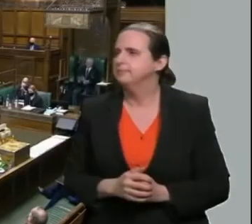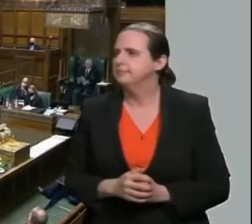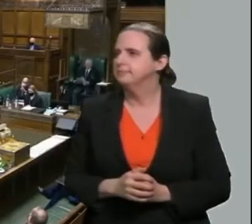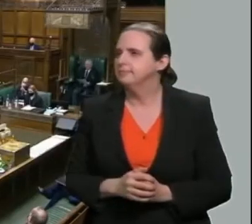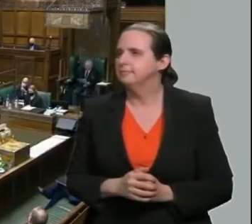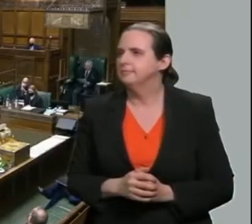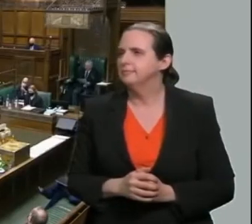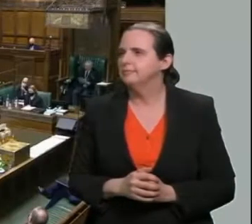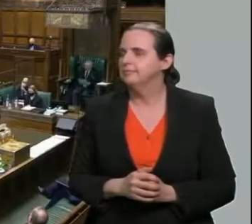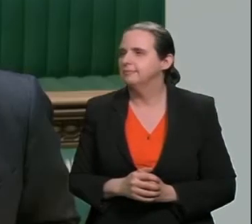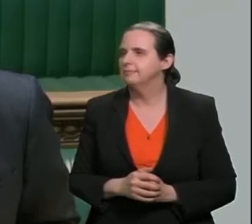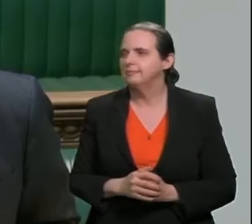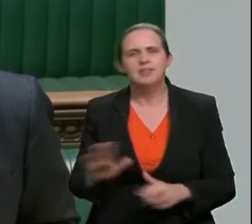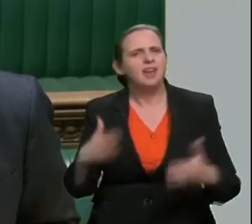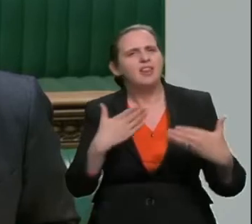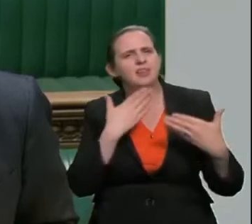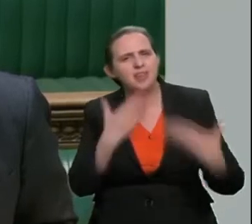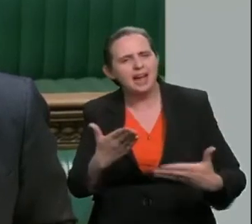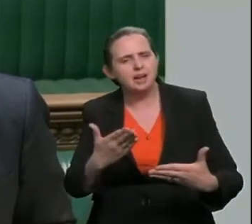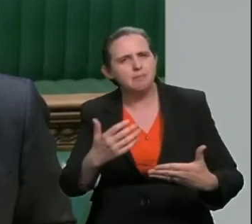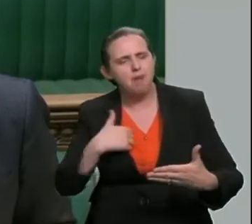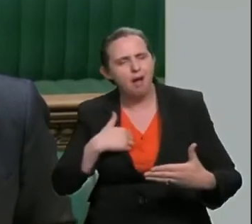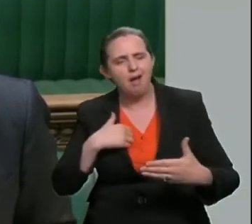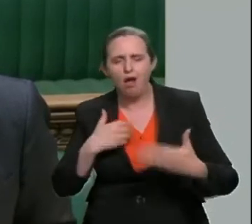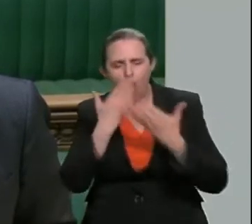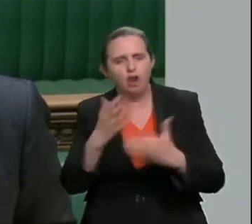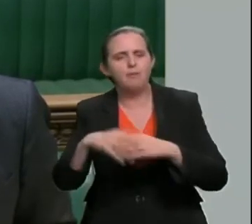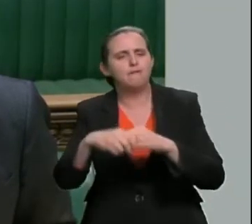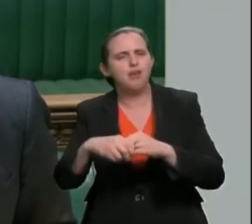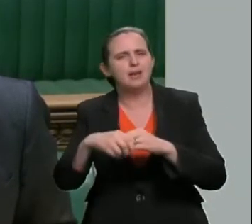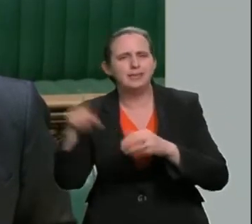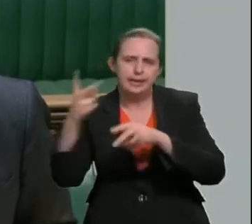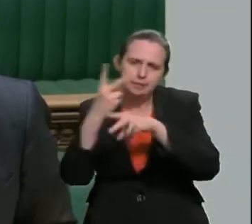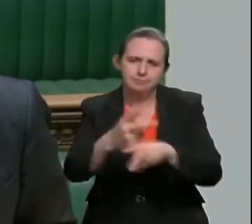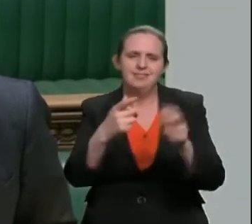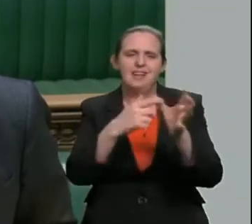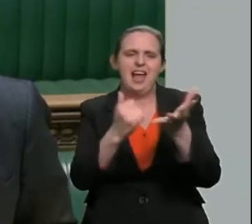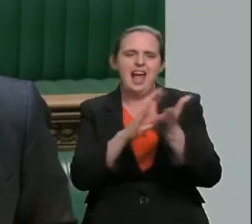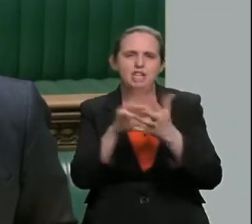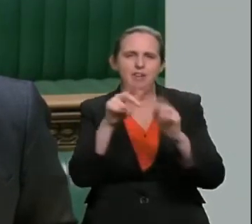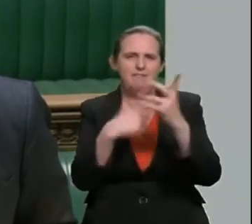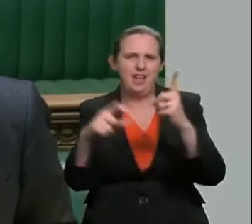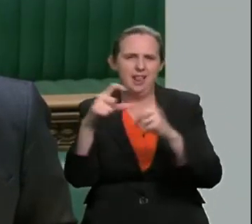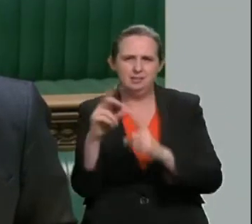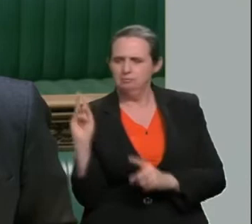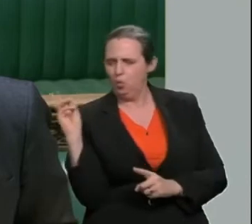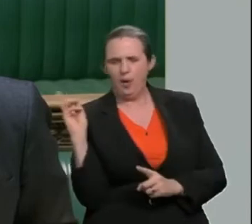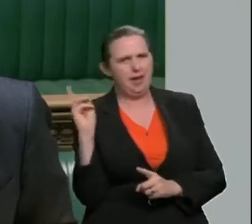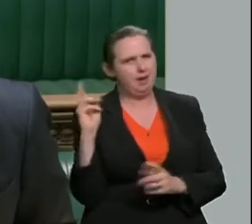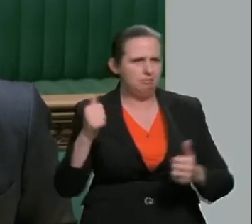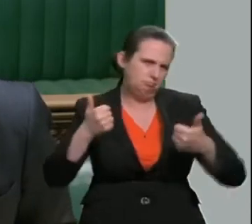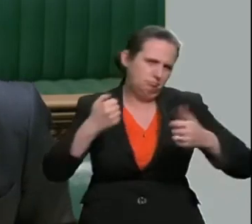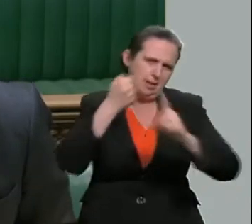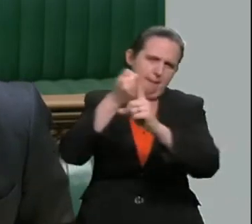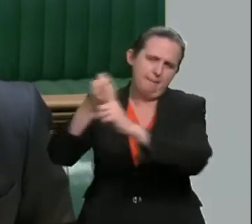Speaker, and I thank my honourable friend for everything he's doing for Ashfield, and he and I have had enjoyable times campaigning for the people of Ashfield, and we'll